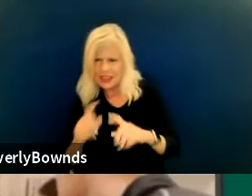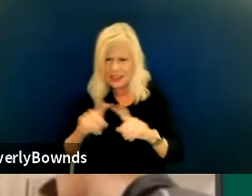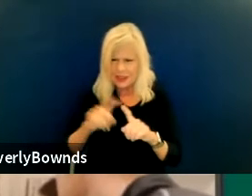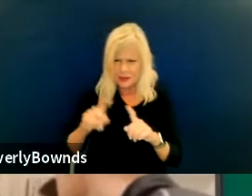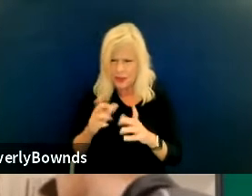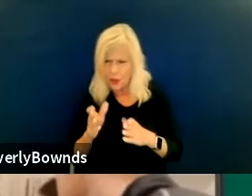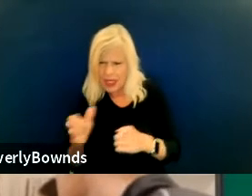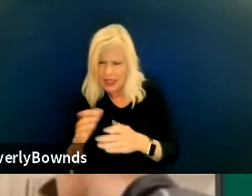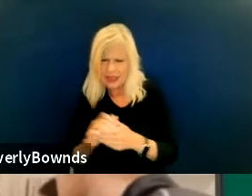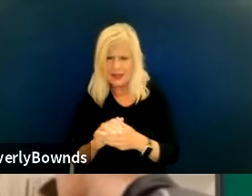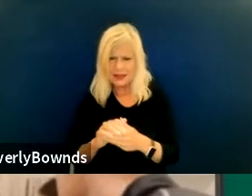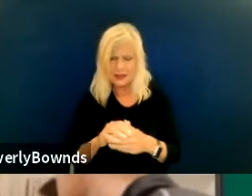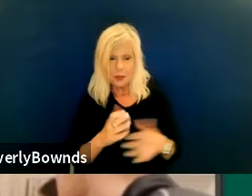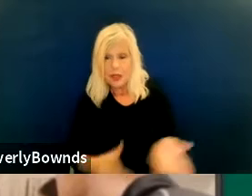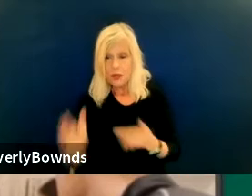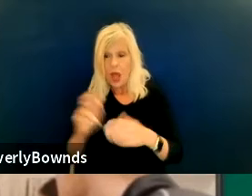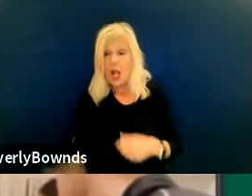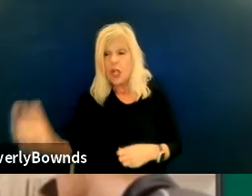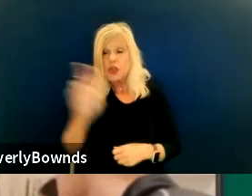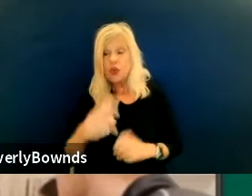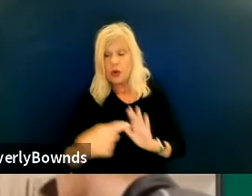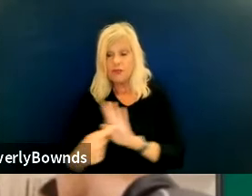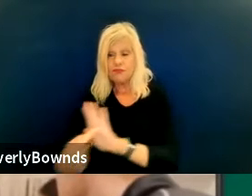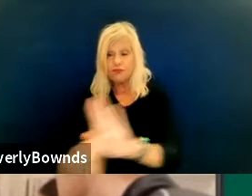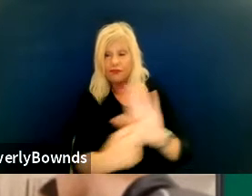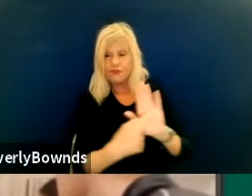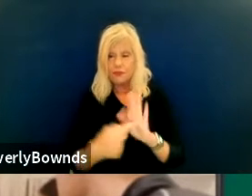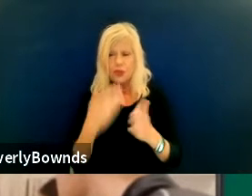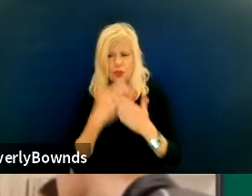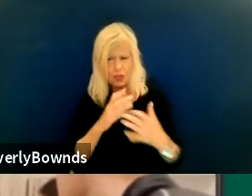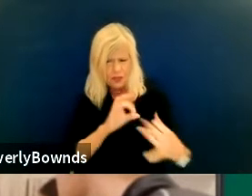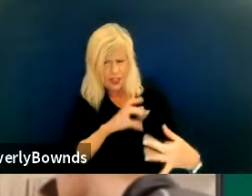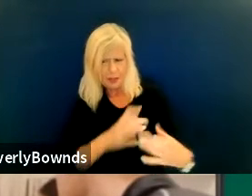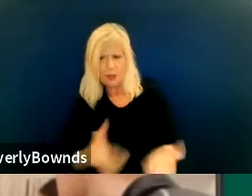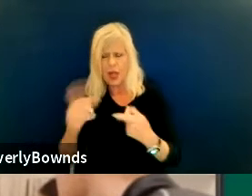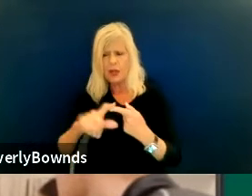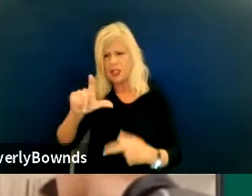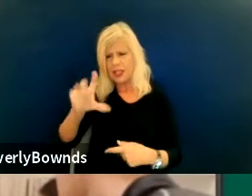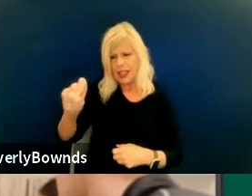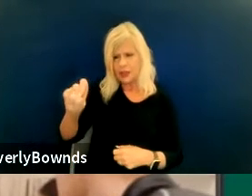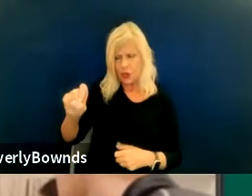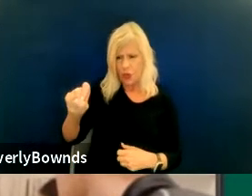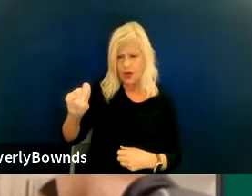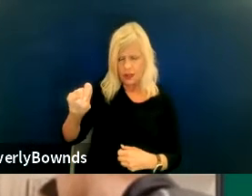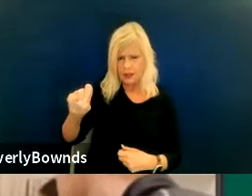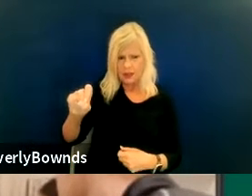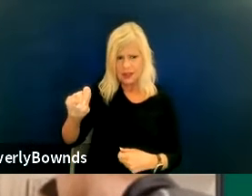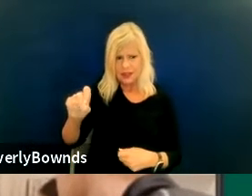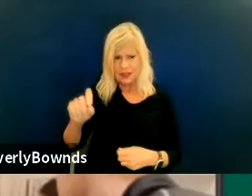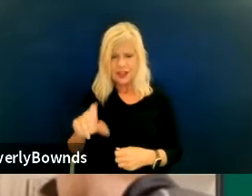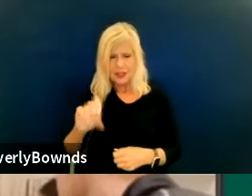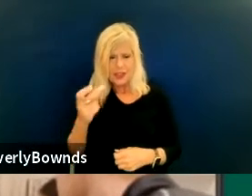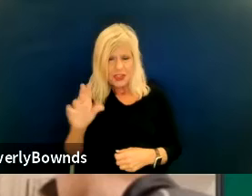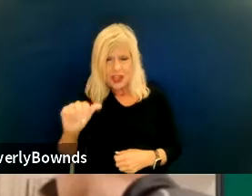and we had a lot of different great feedback. We took it to Lakeshore, and we had worked with Shauna and Peter on consulting on this,